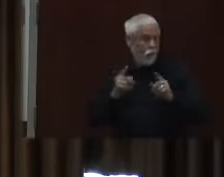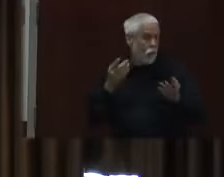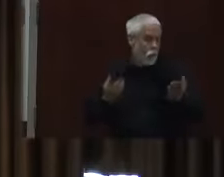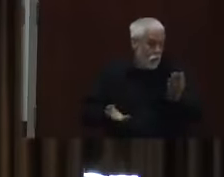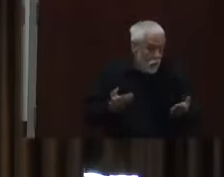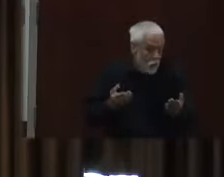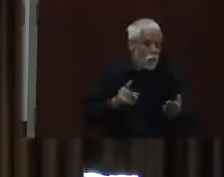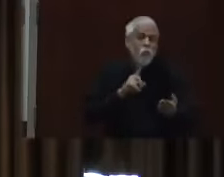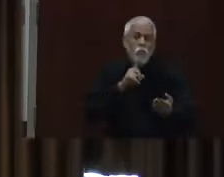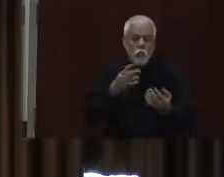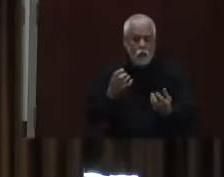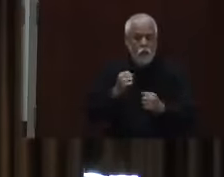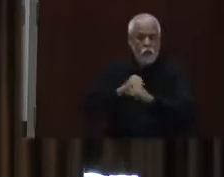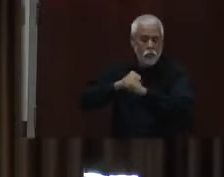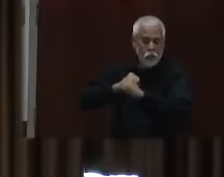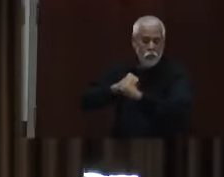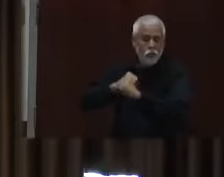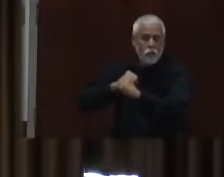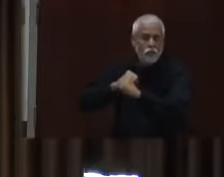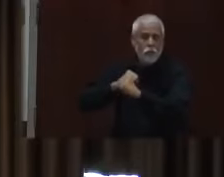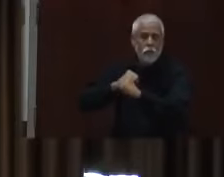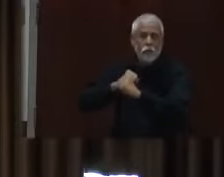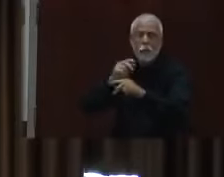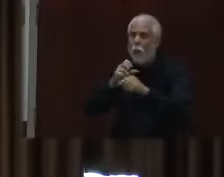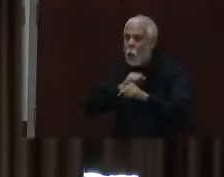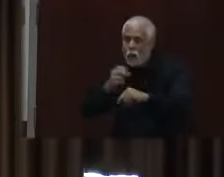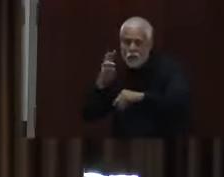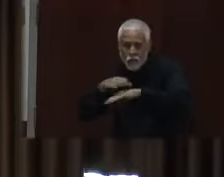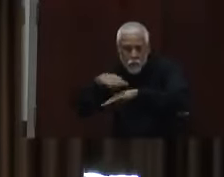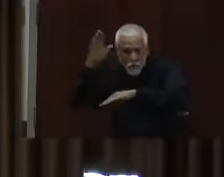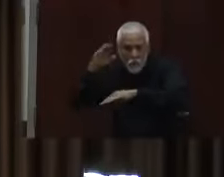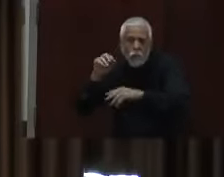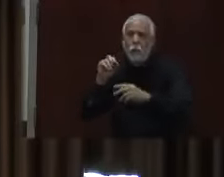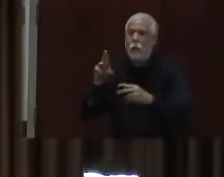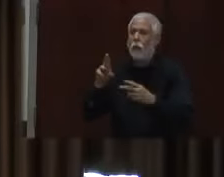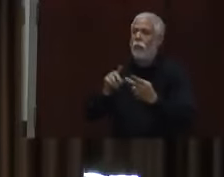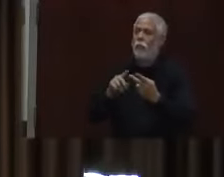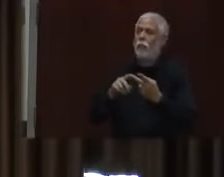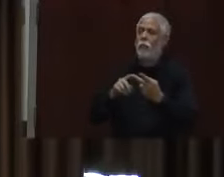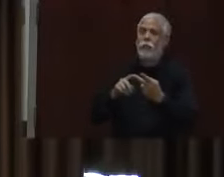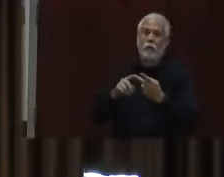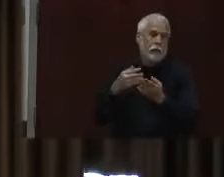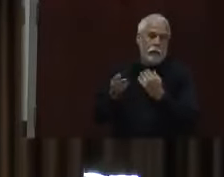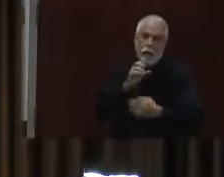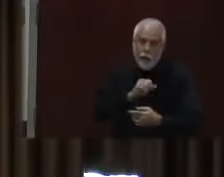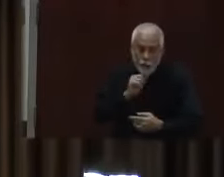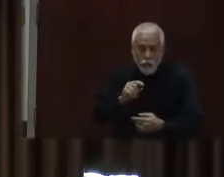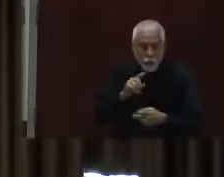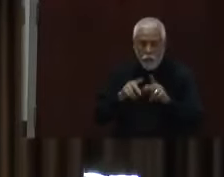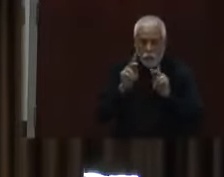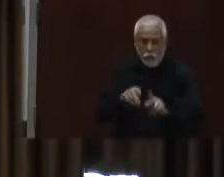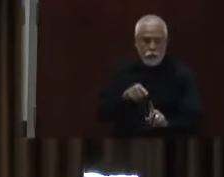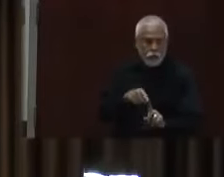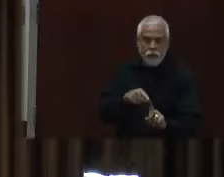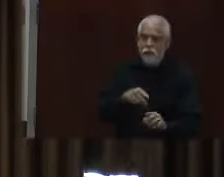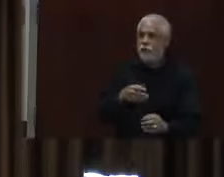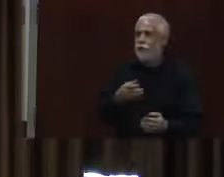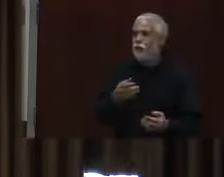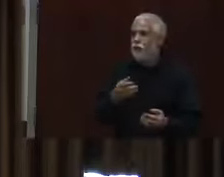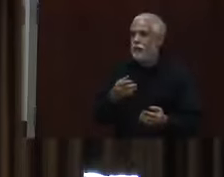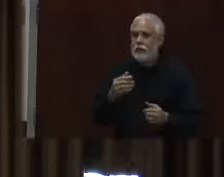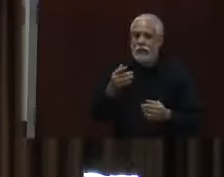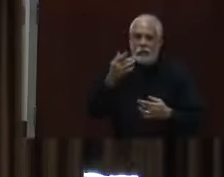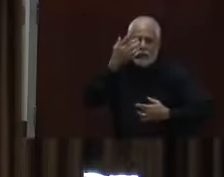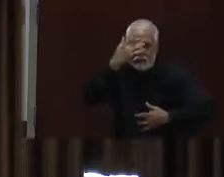if you really want to protect our over 65 population, or if you have someone, regardless of their age, in your family with a